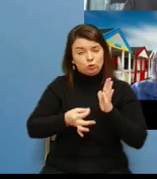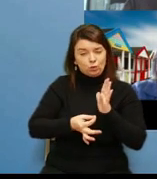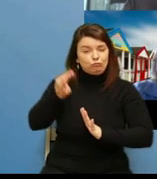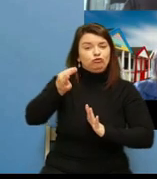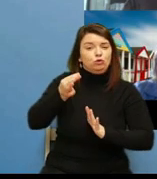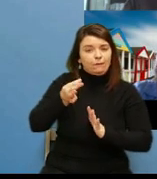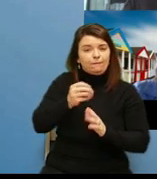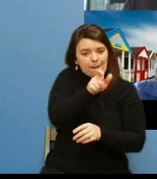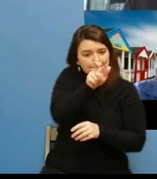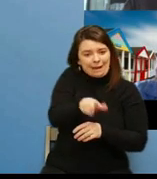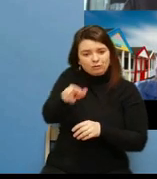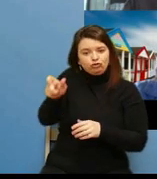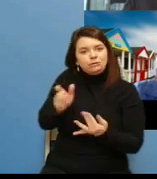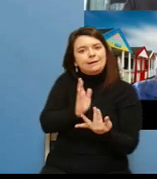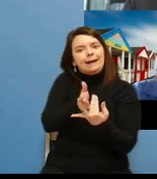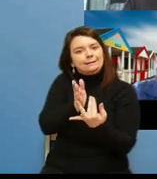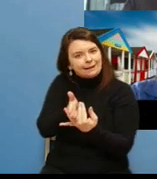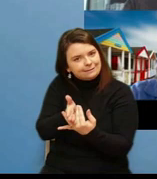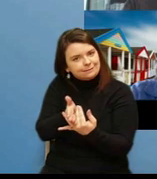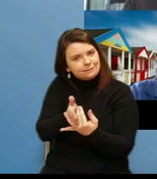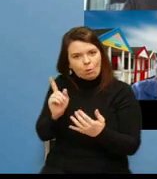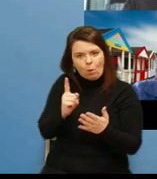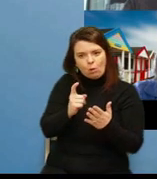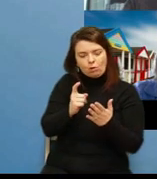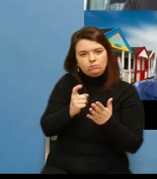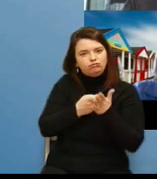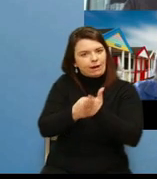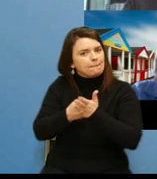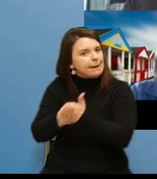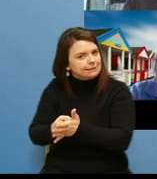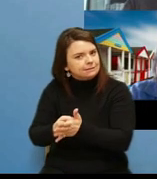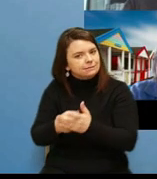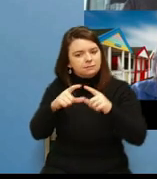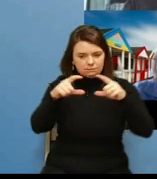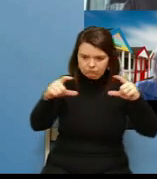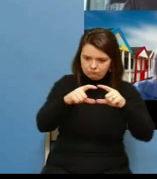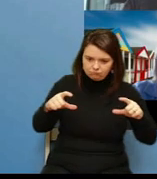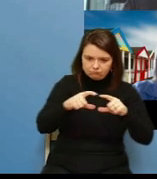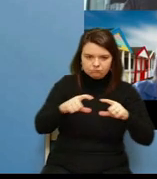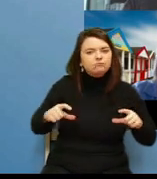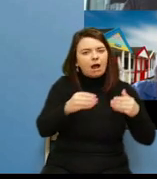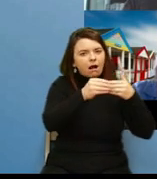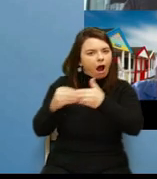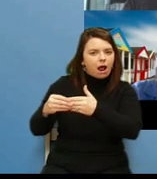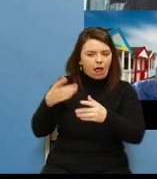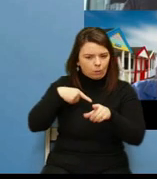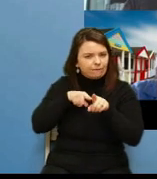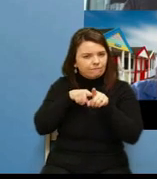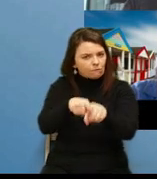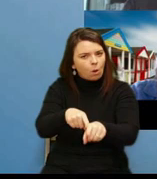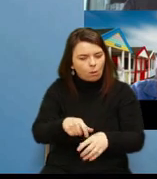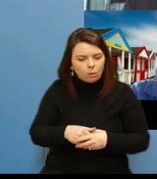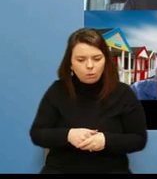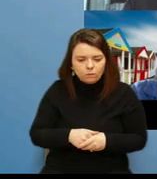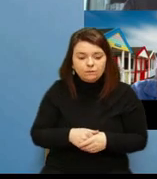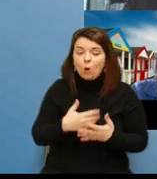about how to improve patient access and making a number of recommendations. And there'll be further detailed guidance